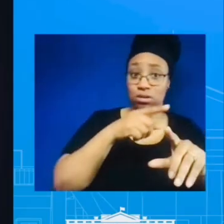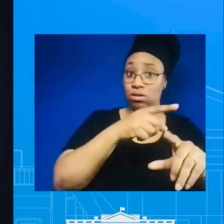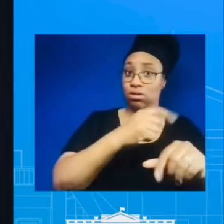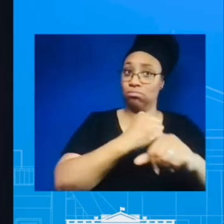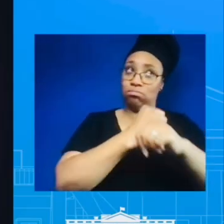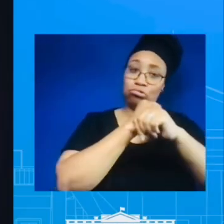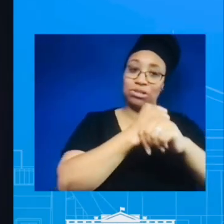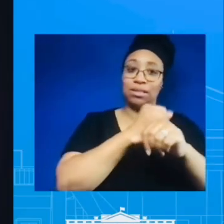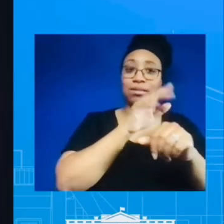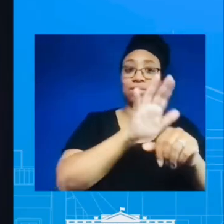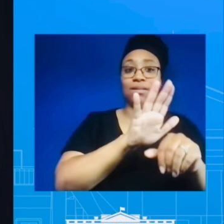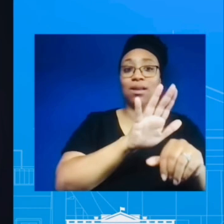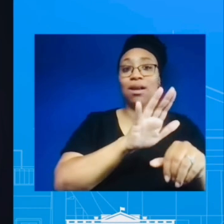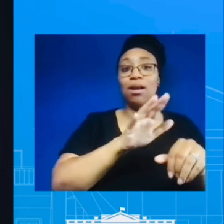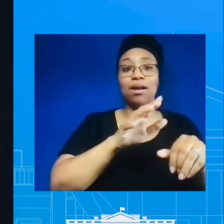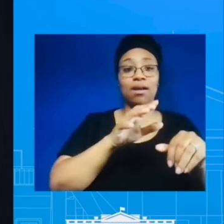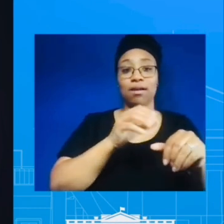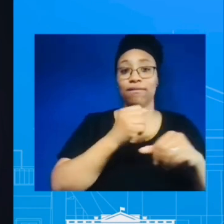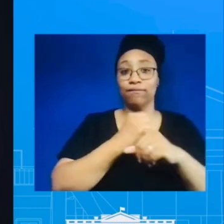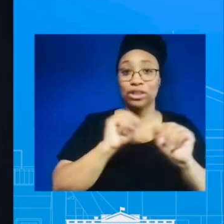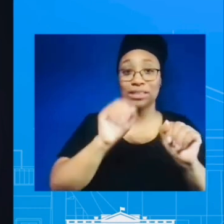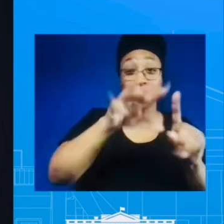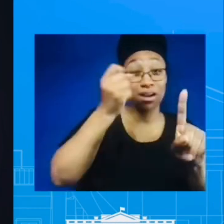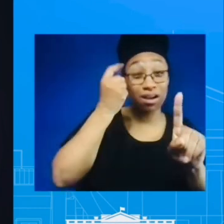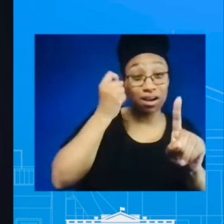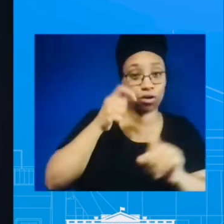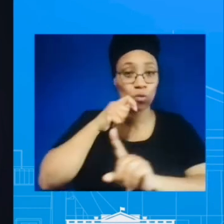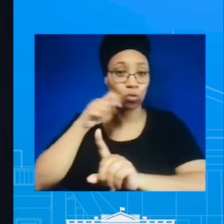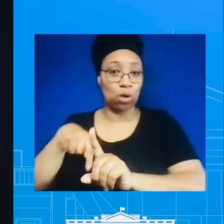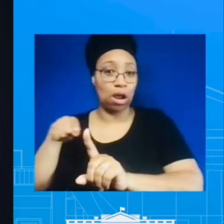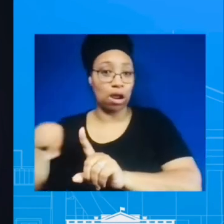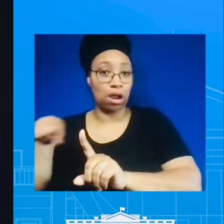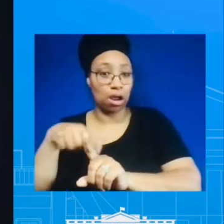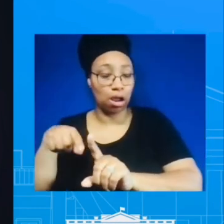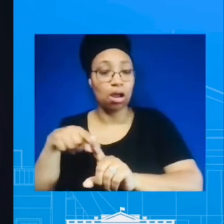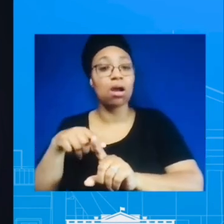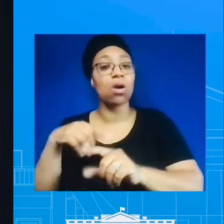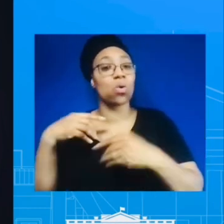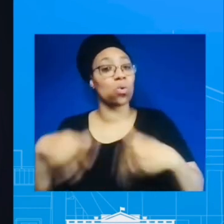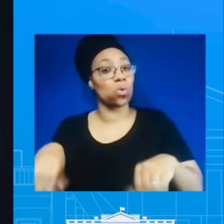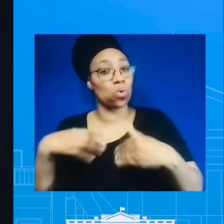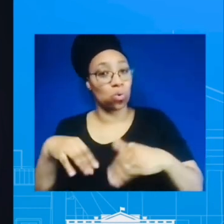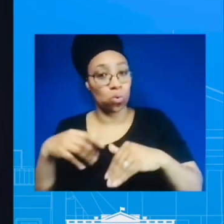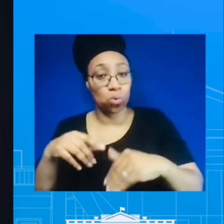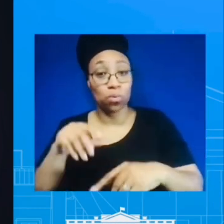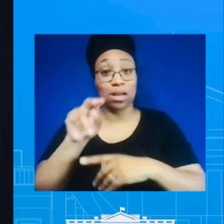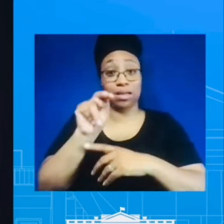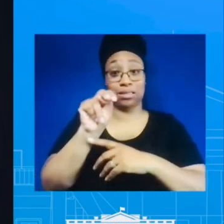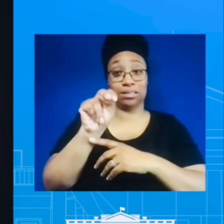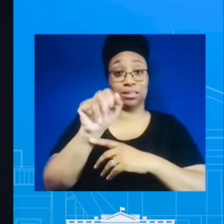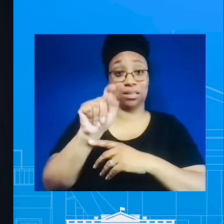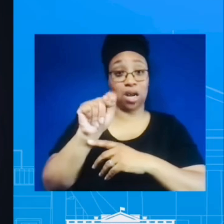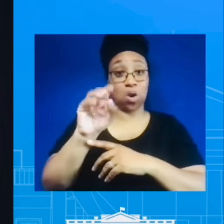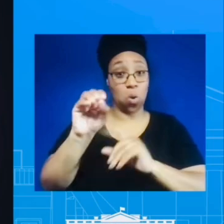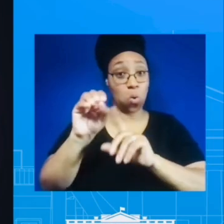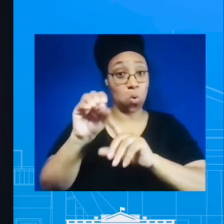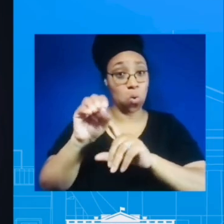nato what you have seen from the west is a is a um you know is a strong uh strong